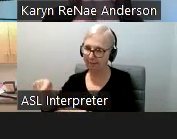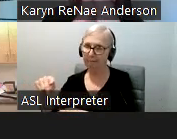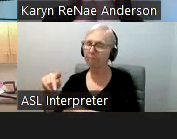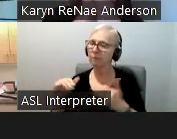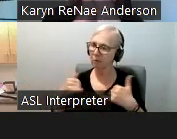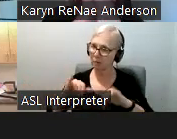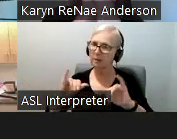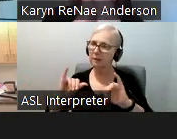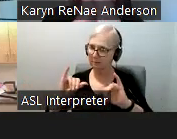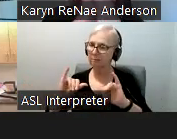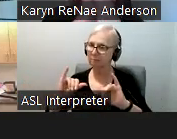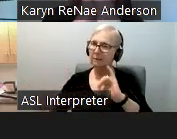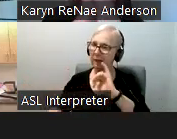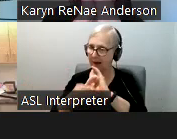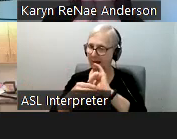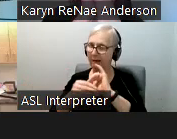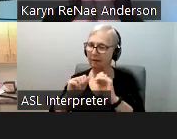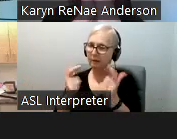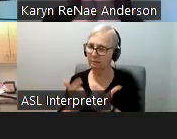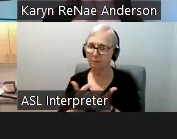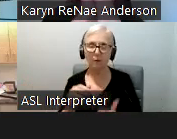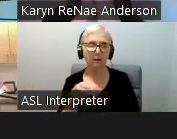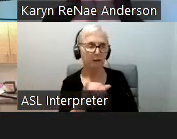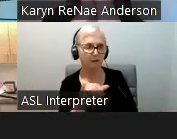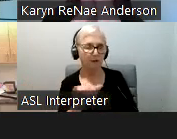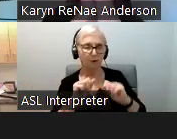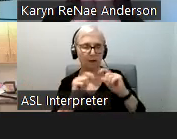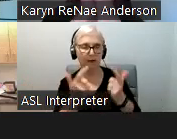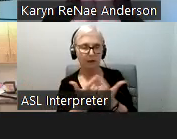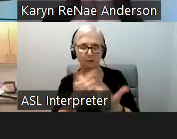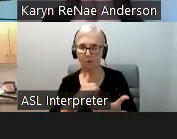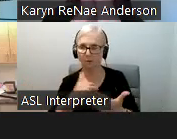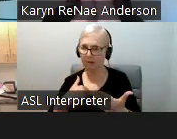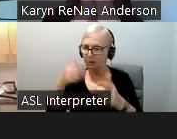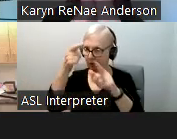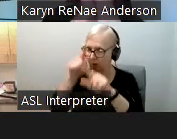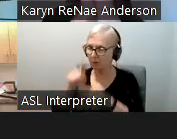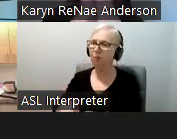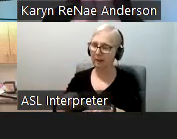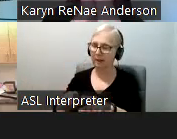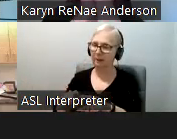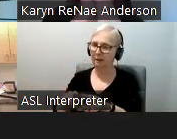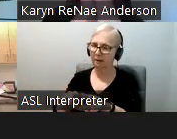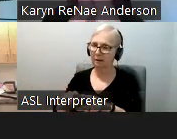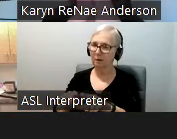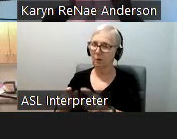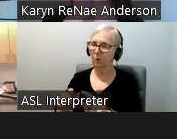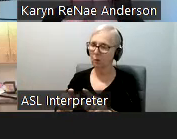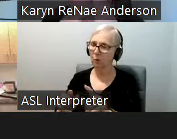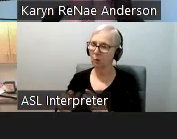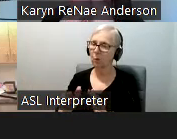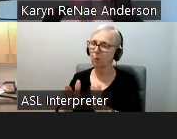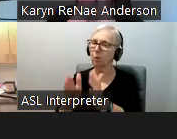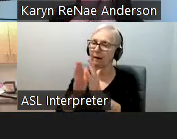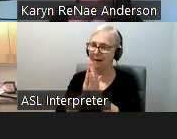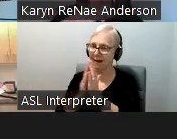council. Well, you also have other council members in the chat also agreeing that, you know, like I said, we asked for